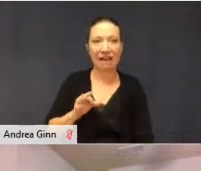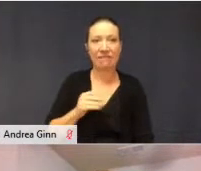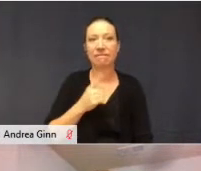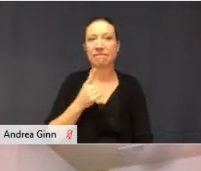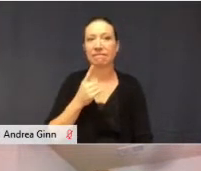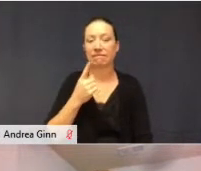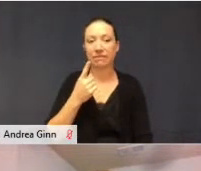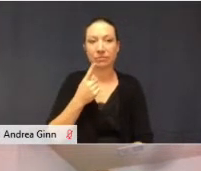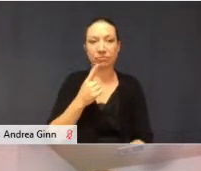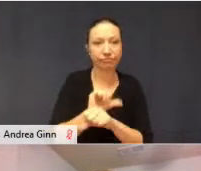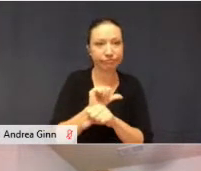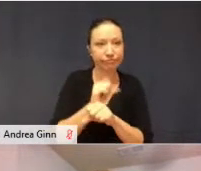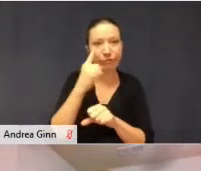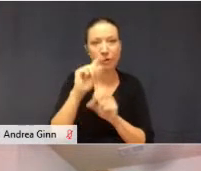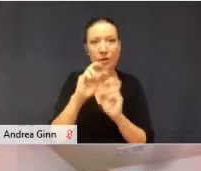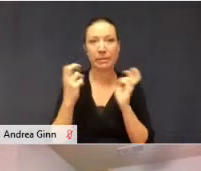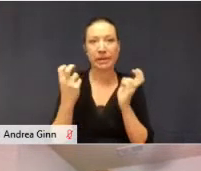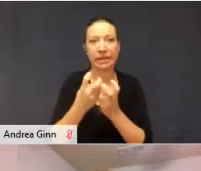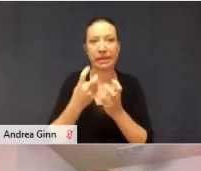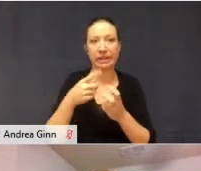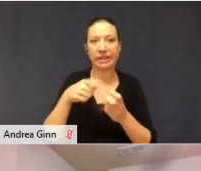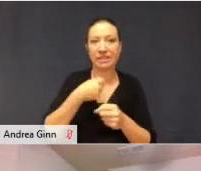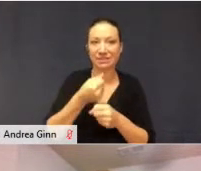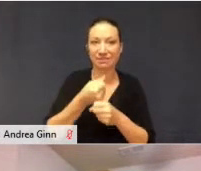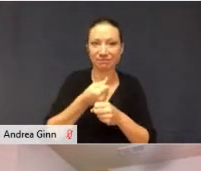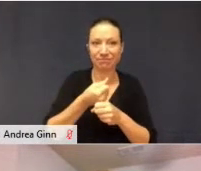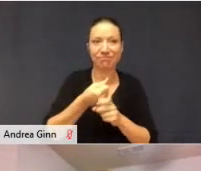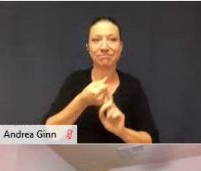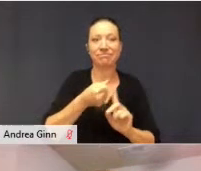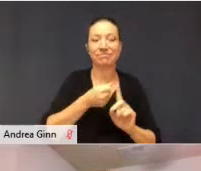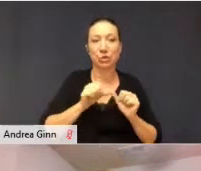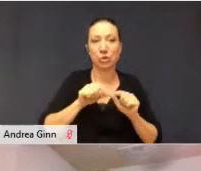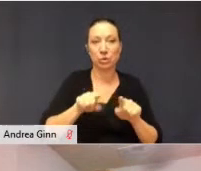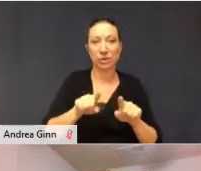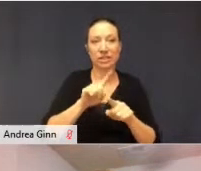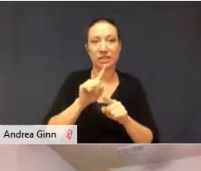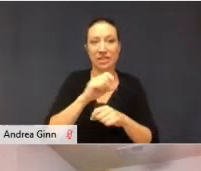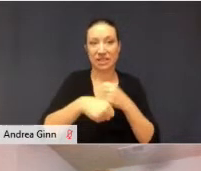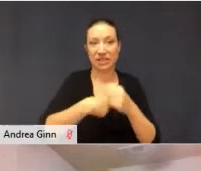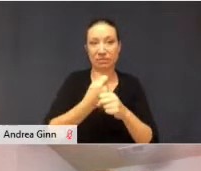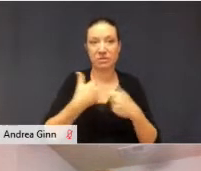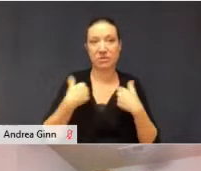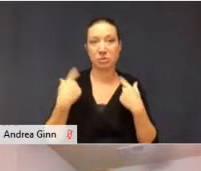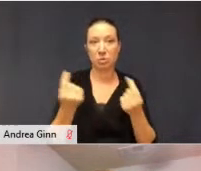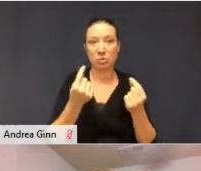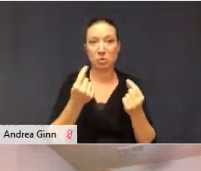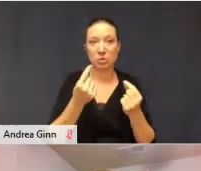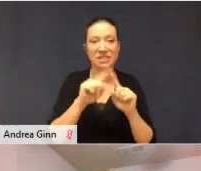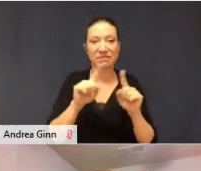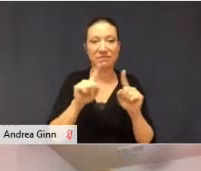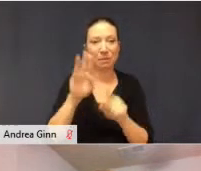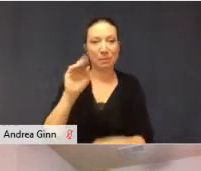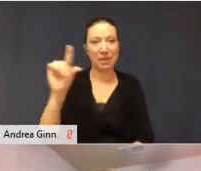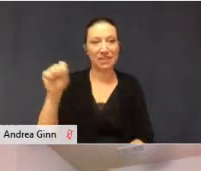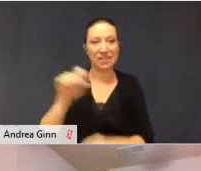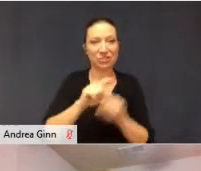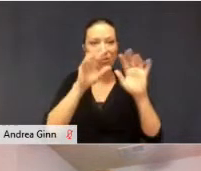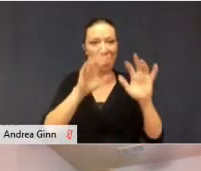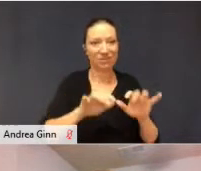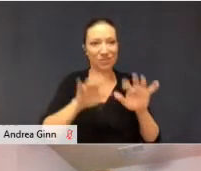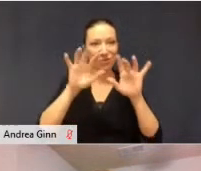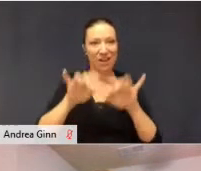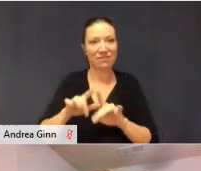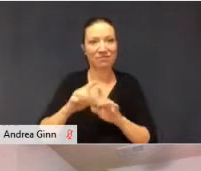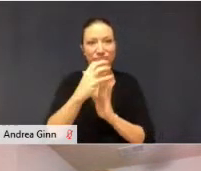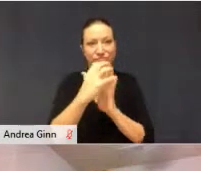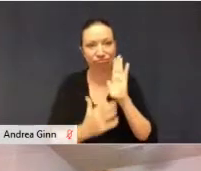year. And throughout the year, I draft bills for them. And I'm happy to be here and hope that we have a good meeting. It seems to